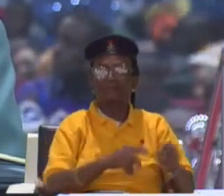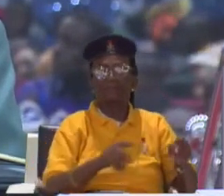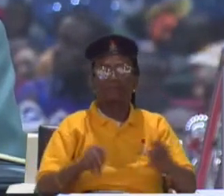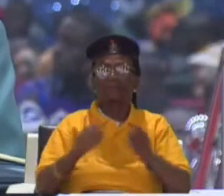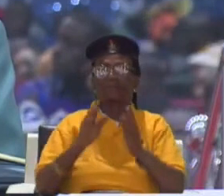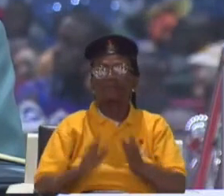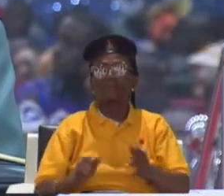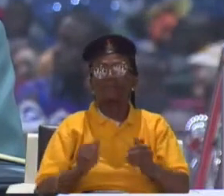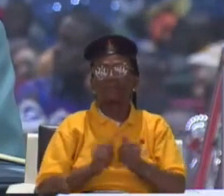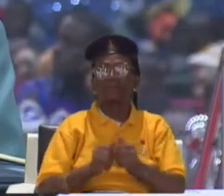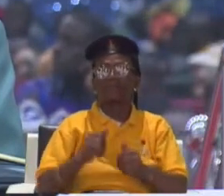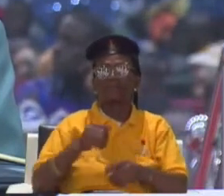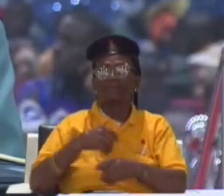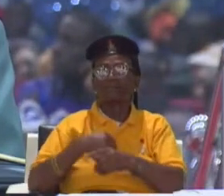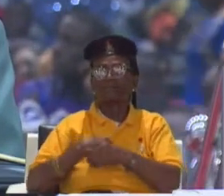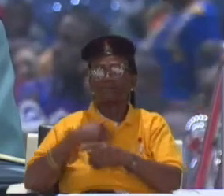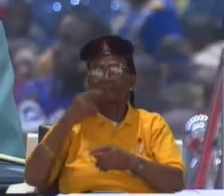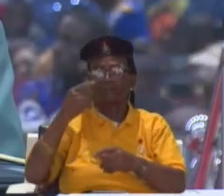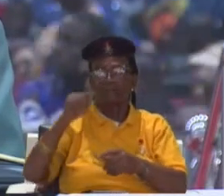university.